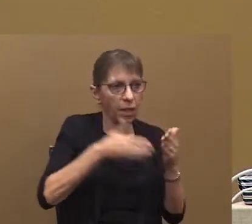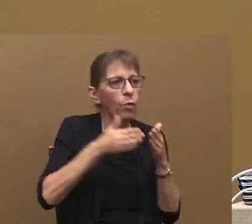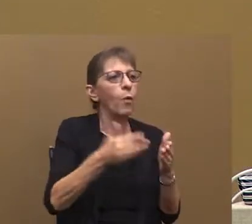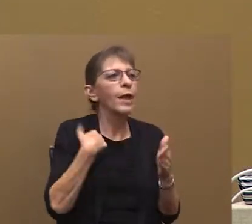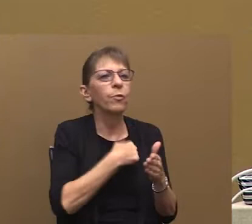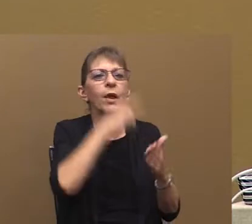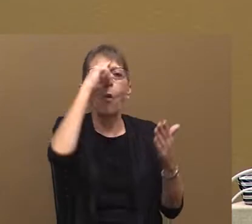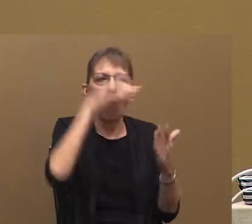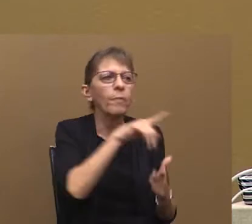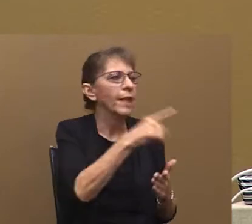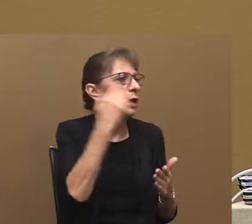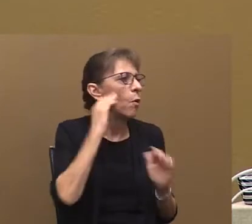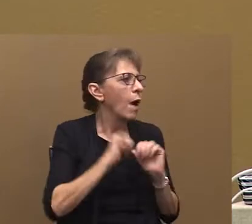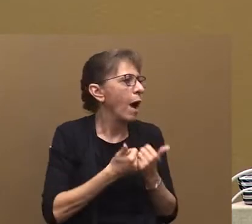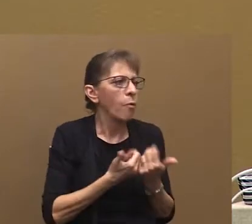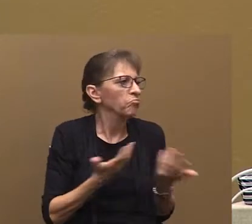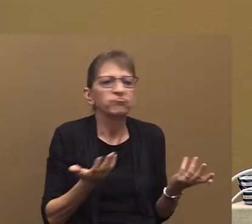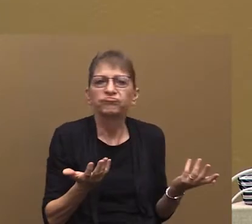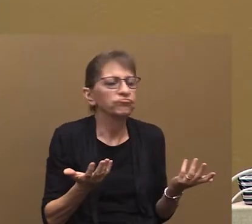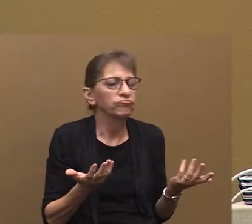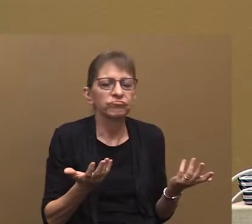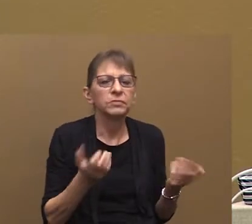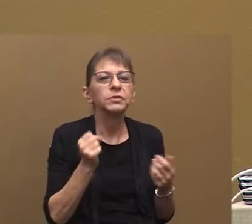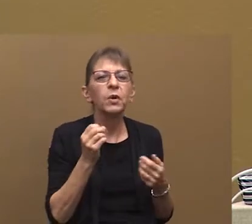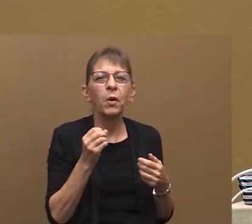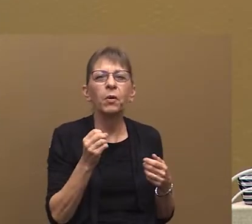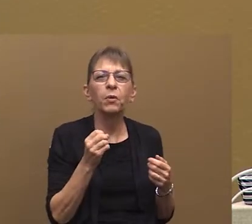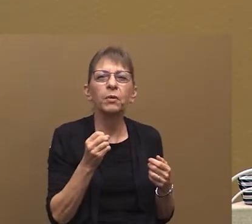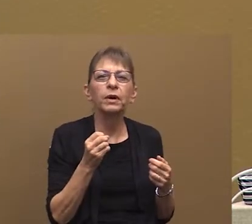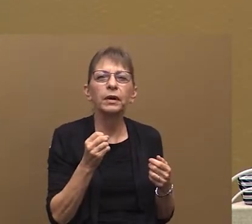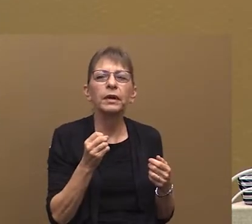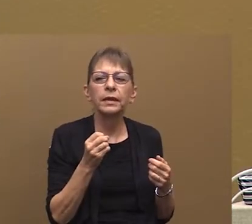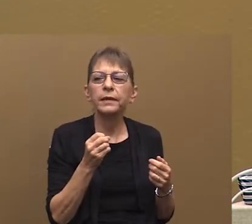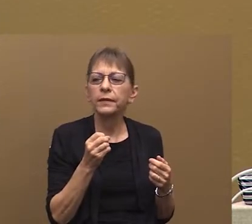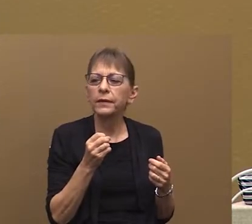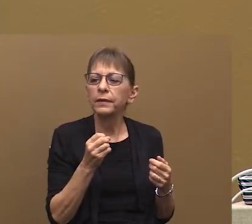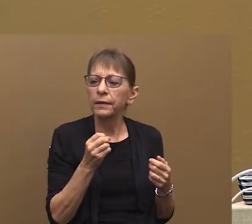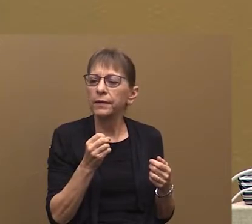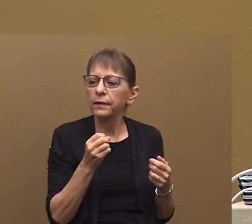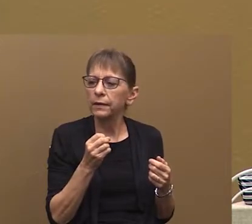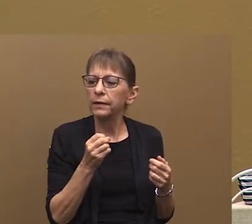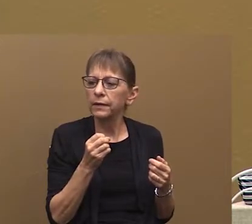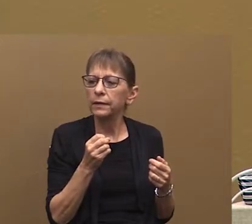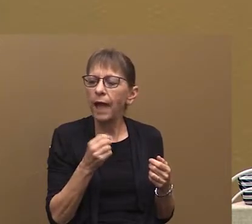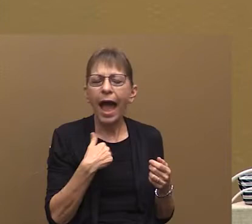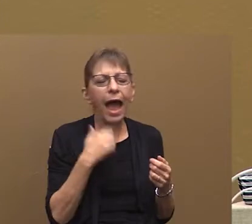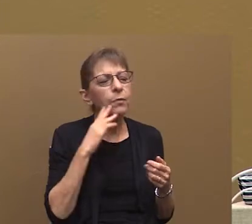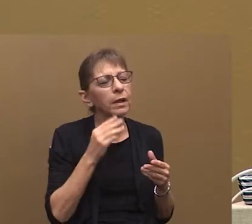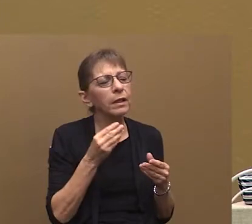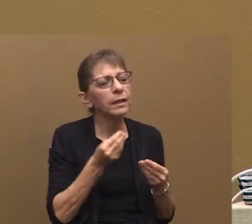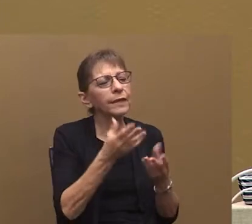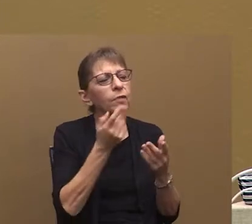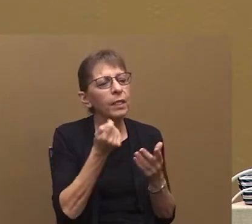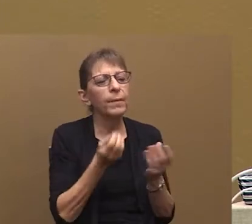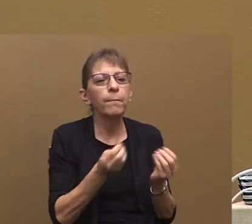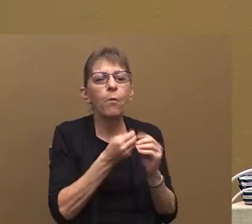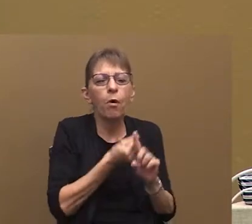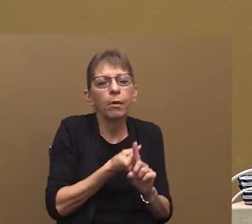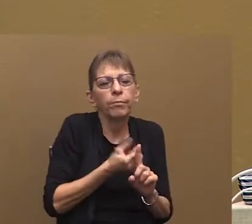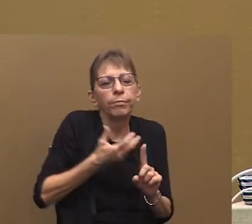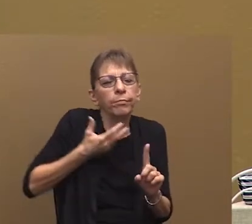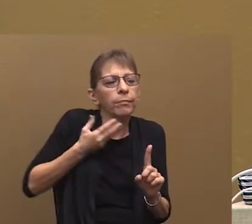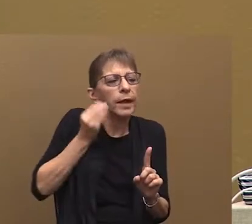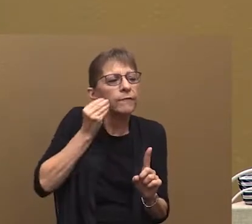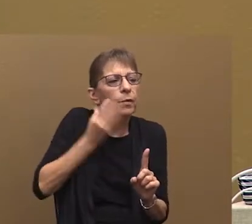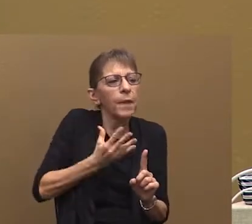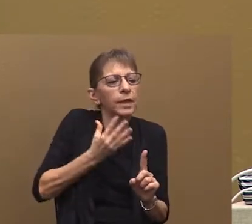we're hoping that they can. And so I'm going to to give you a little bit